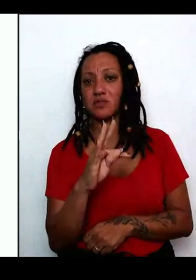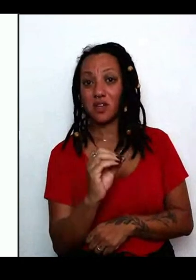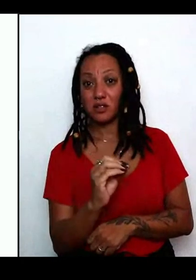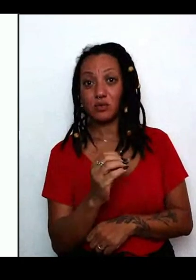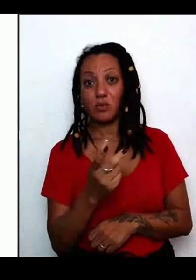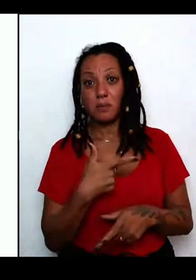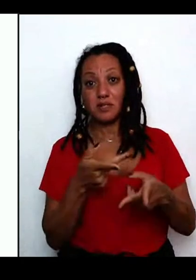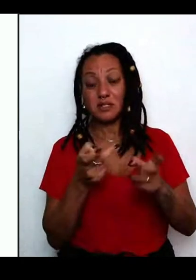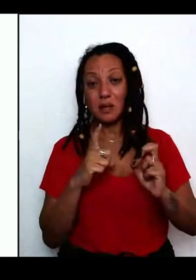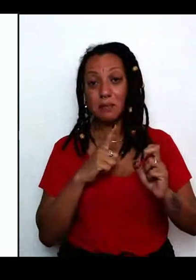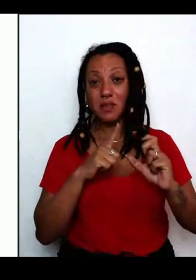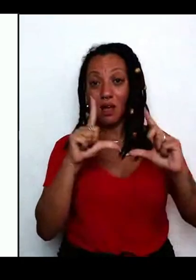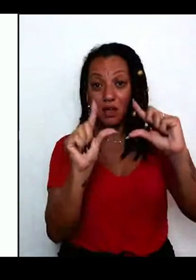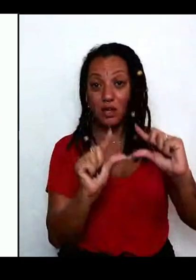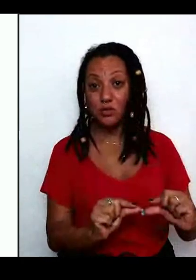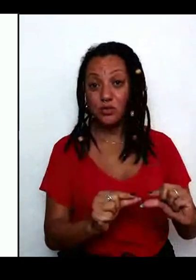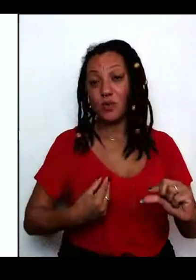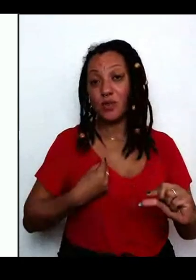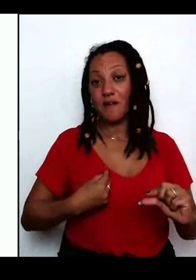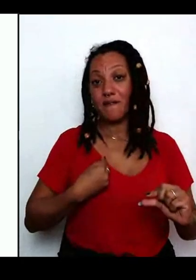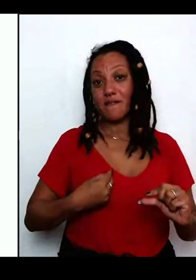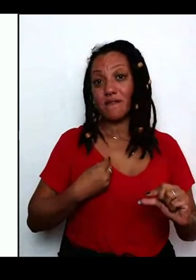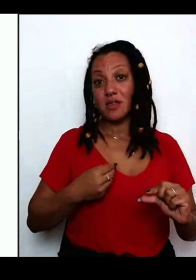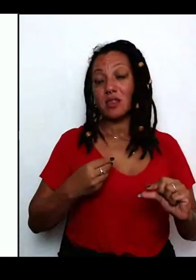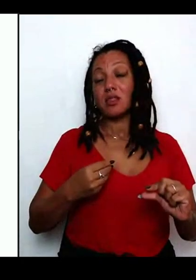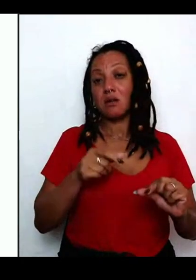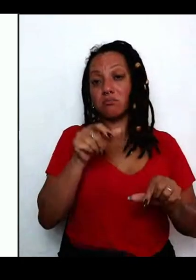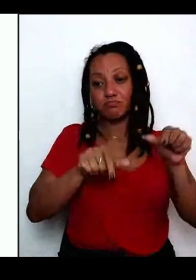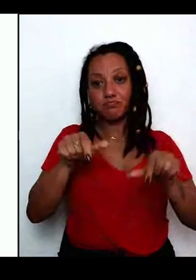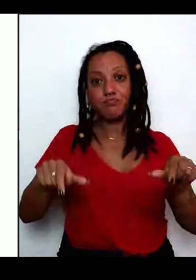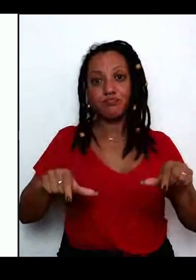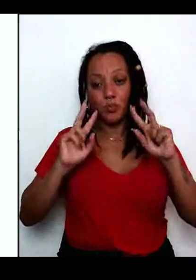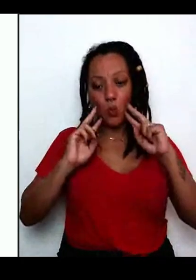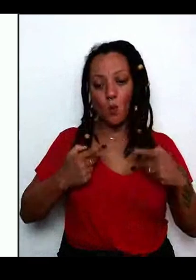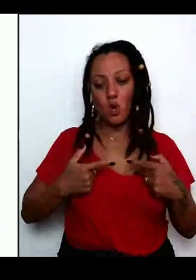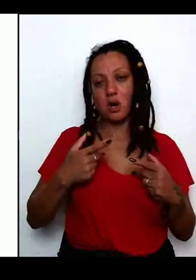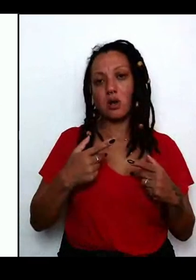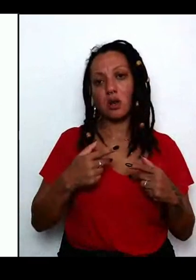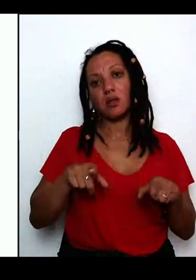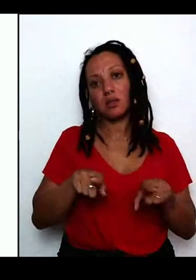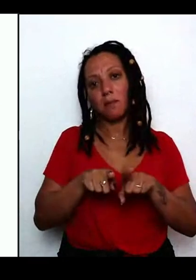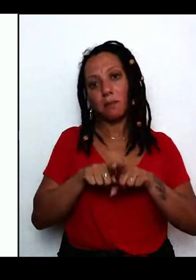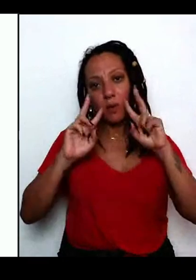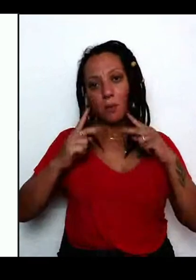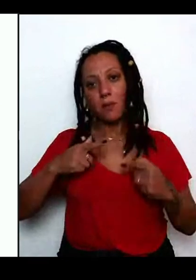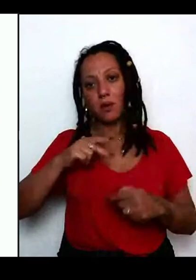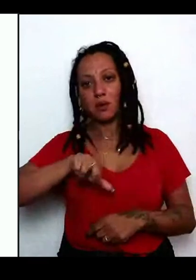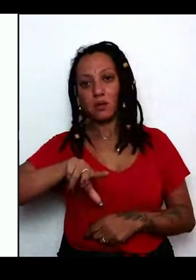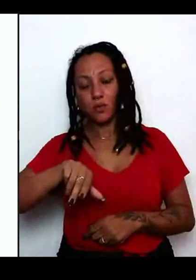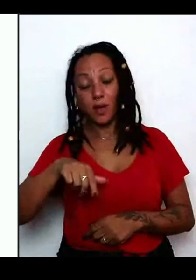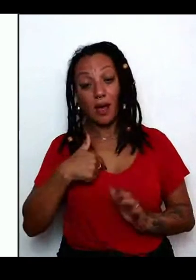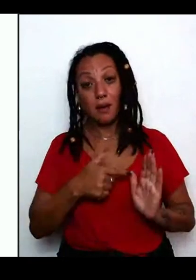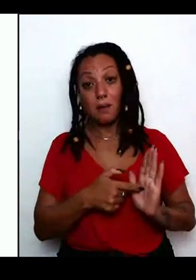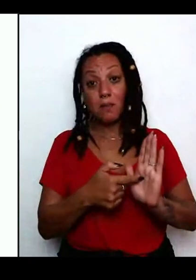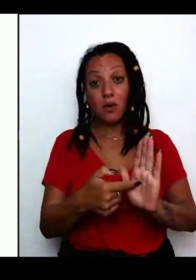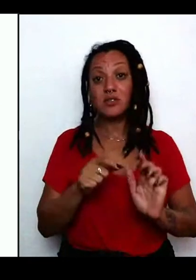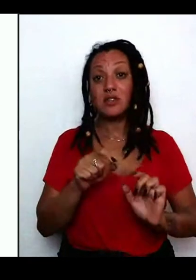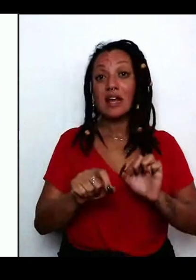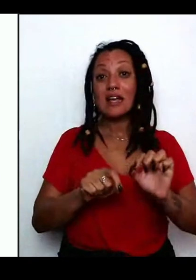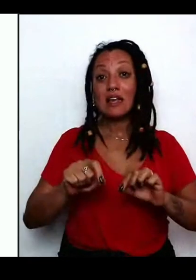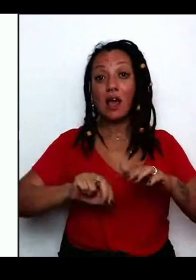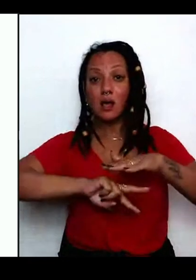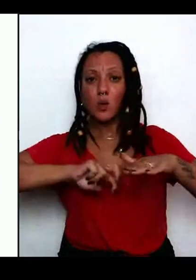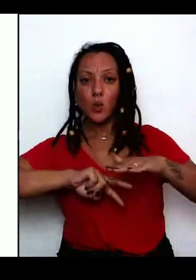ranked stratum not only of whose life is affected but who benefits from extraction but also between nine and between life and